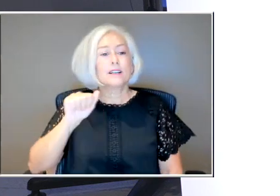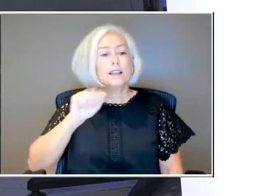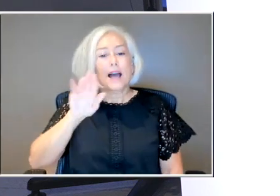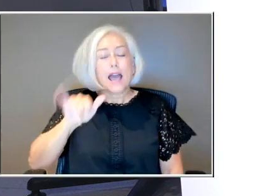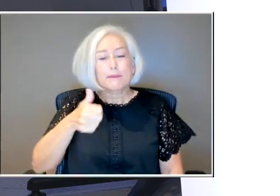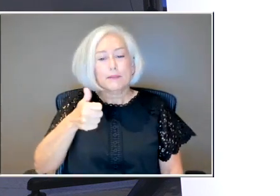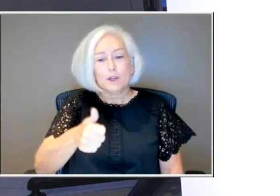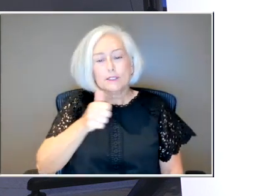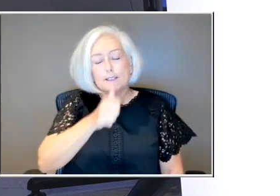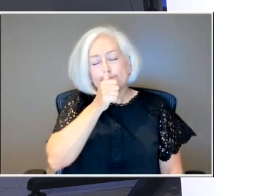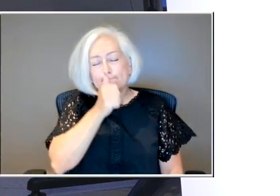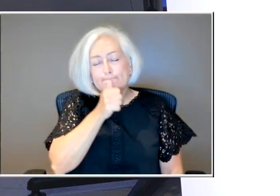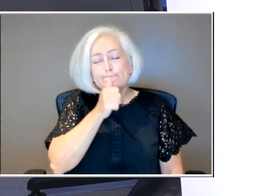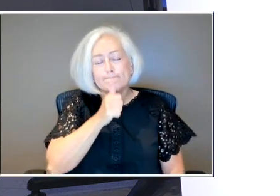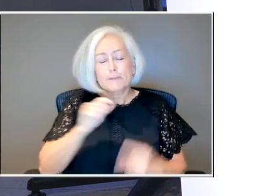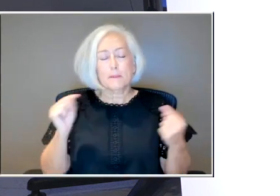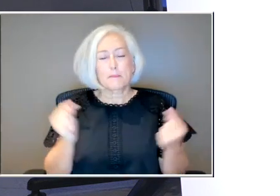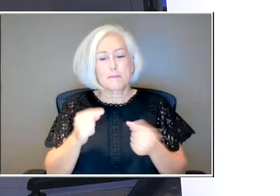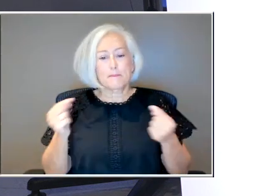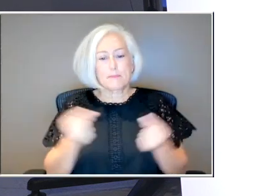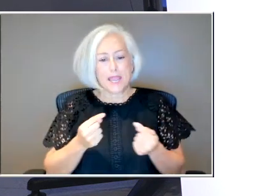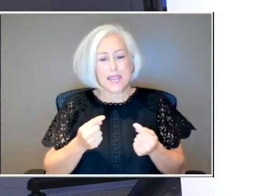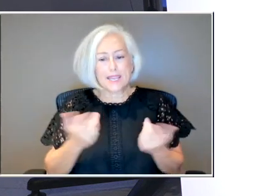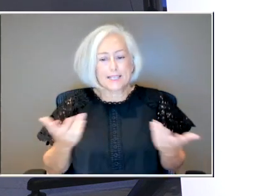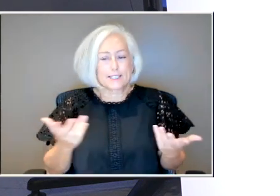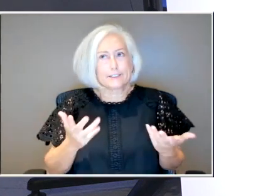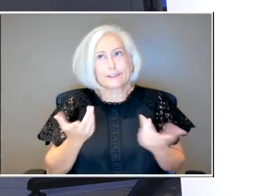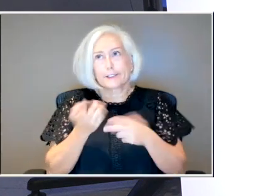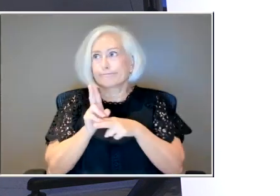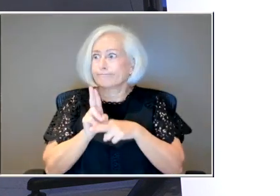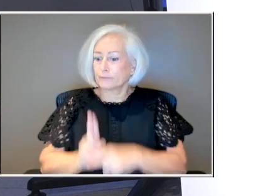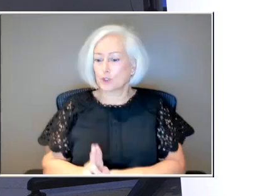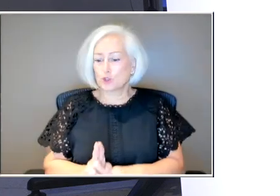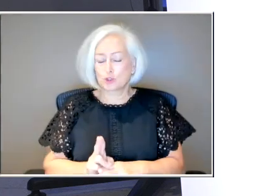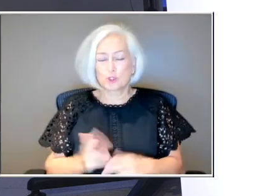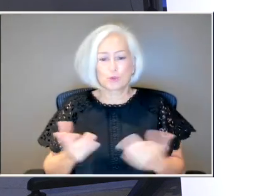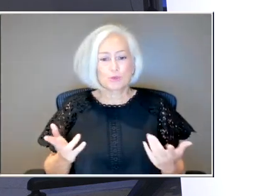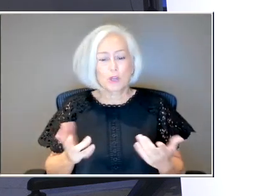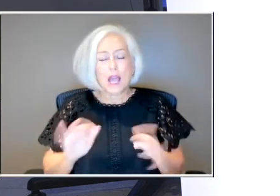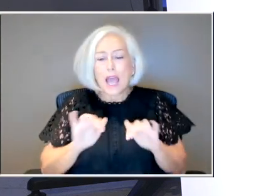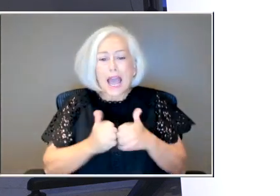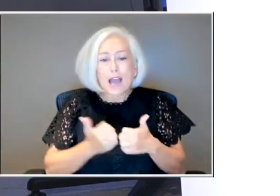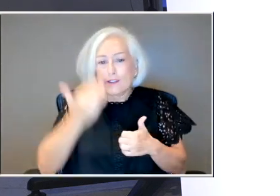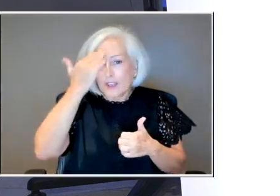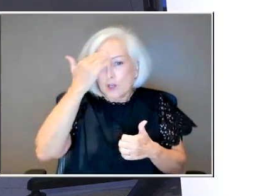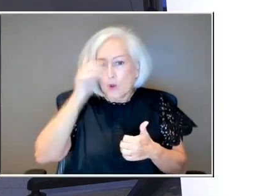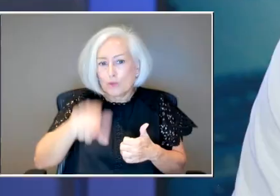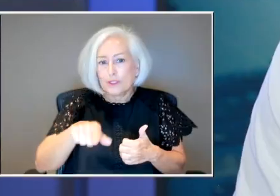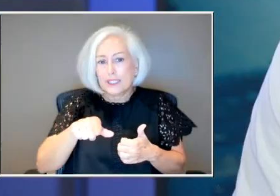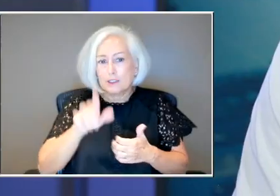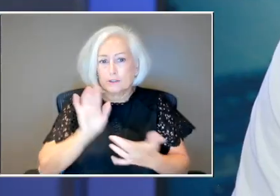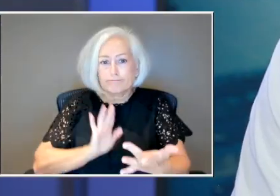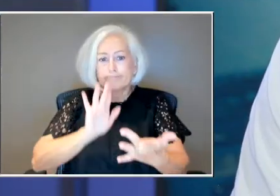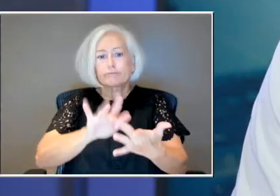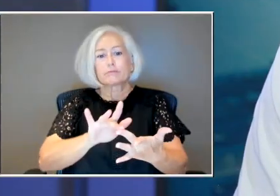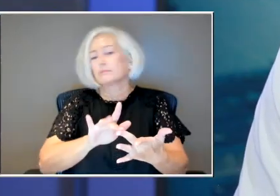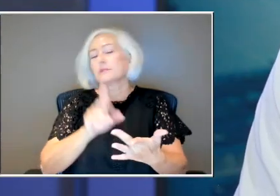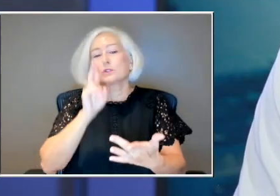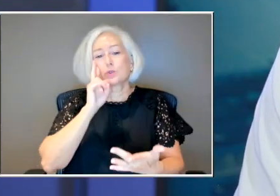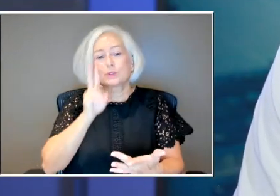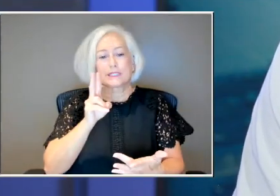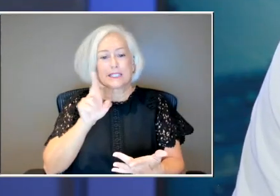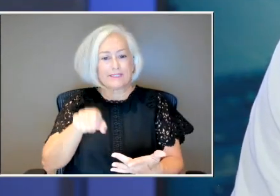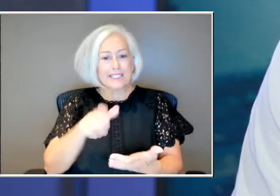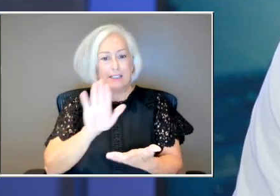how would somebody know that they need to seek out your help and that they're not just somebody who has painful periods? Yeah, so one of the unfortunate things